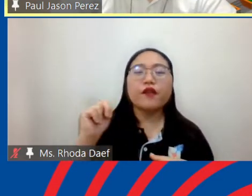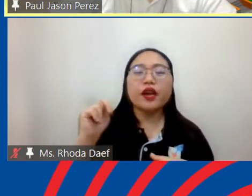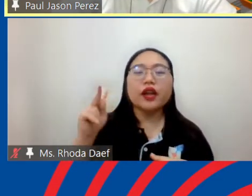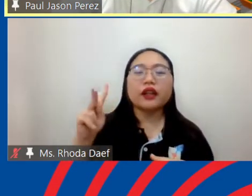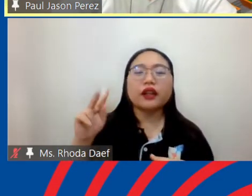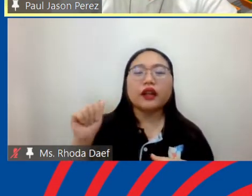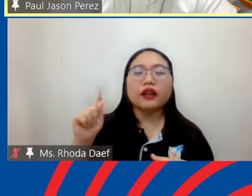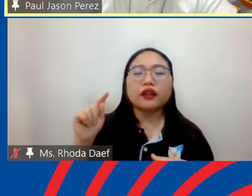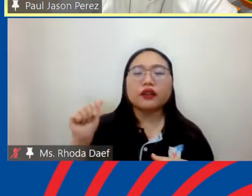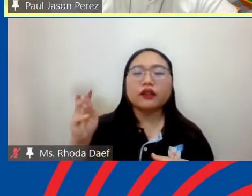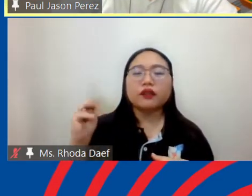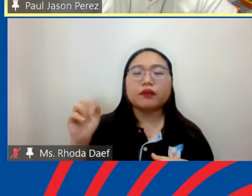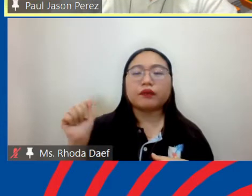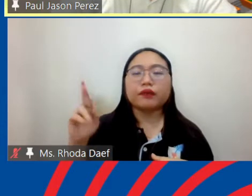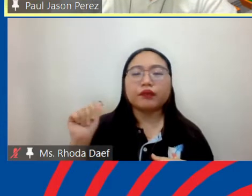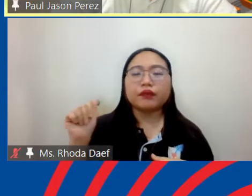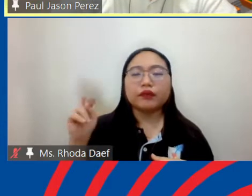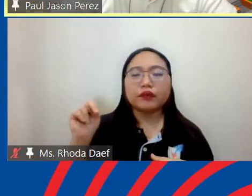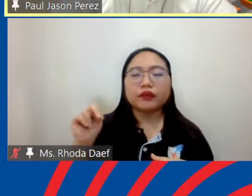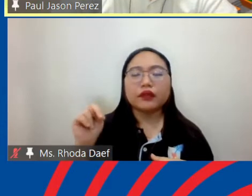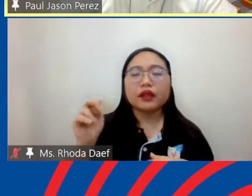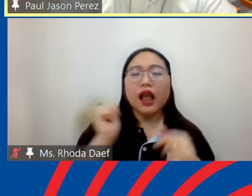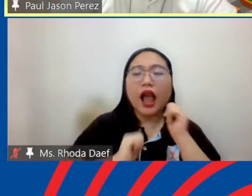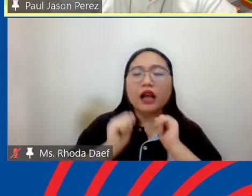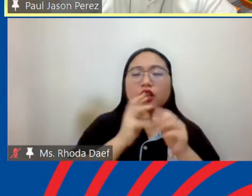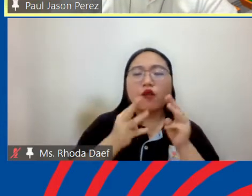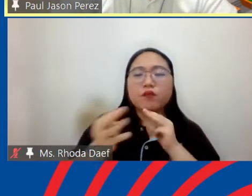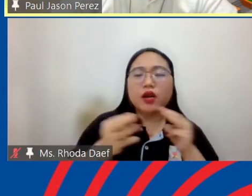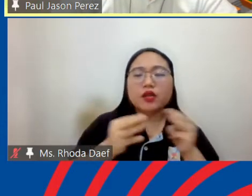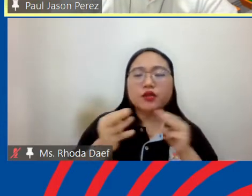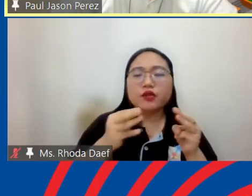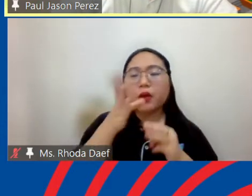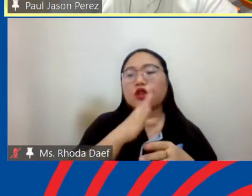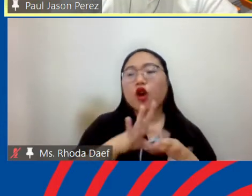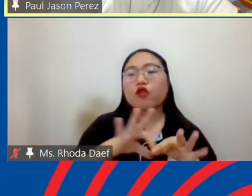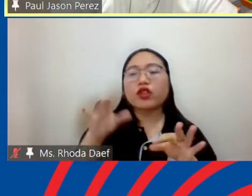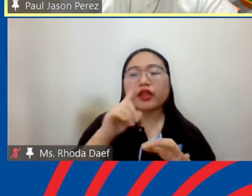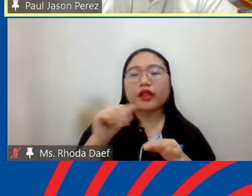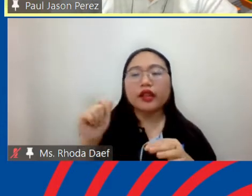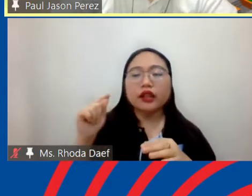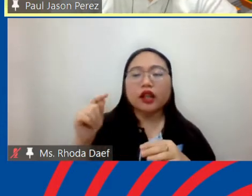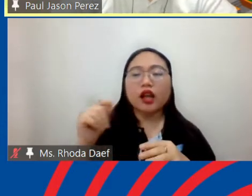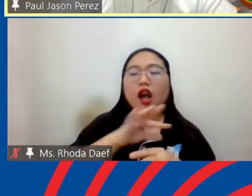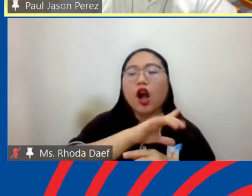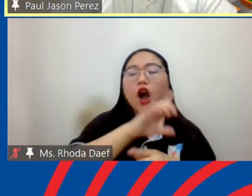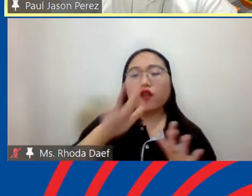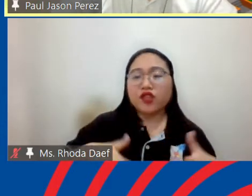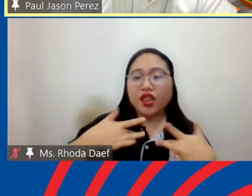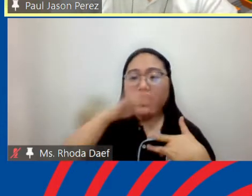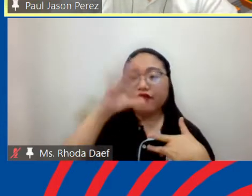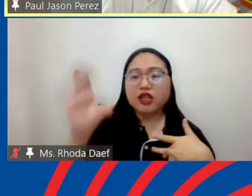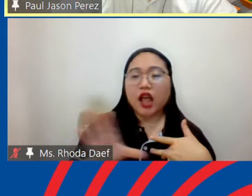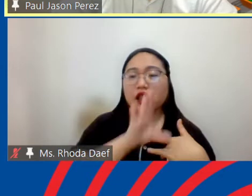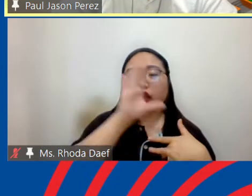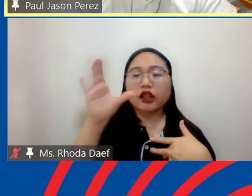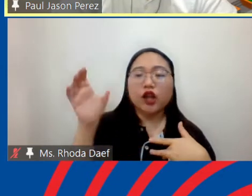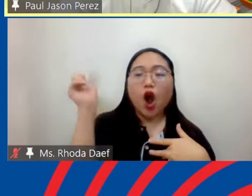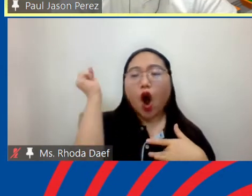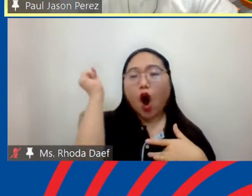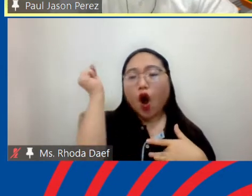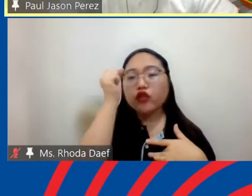2019. It is the active management and appraisal of data over the life cycle of scholarly